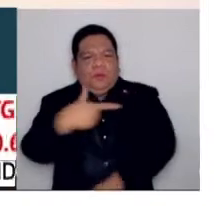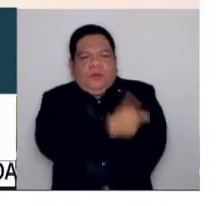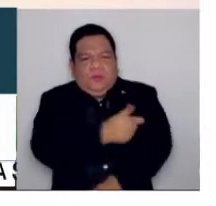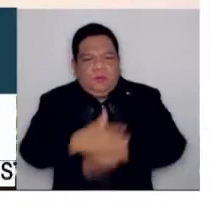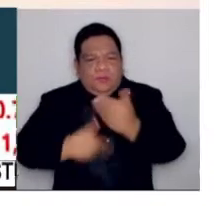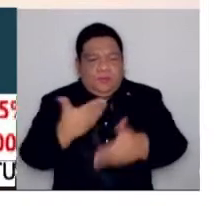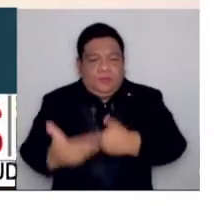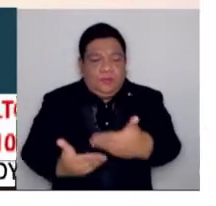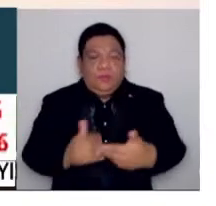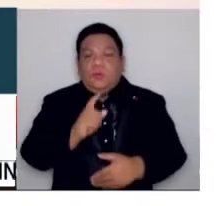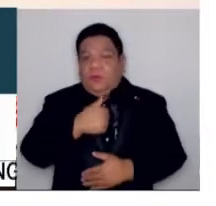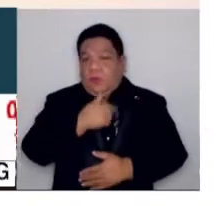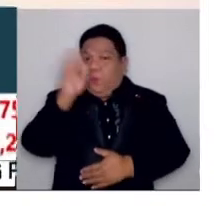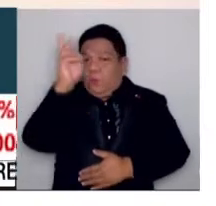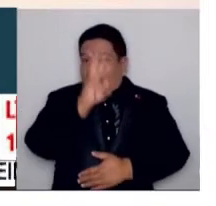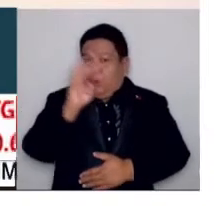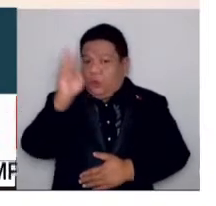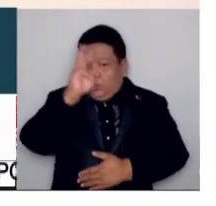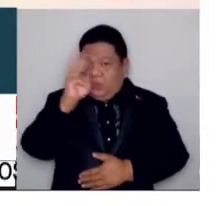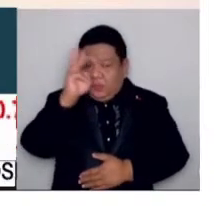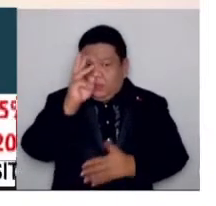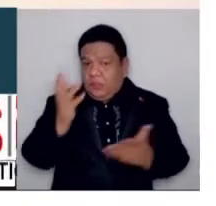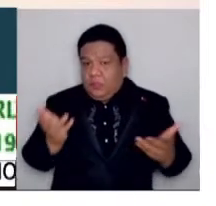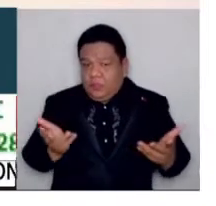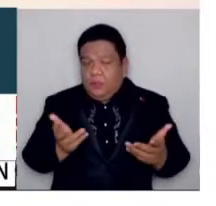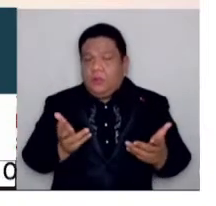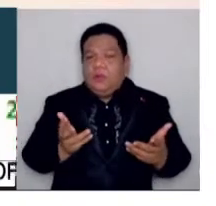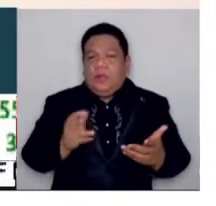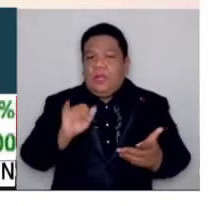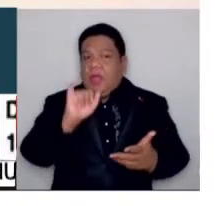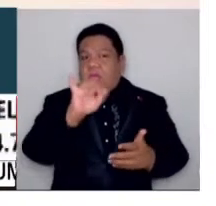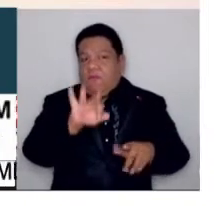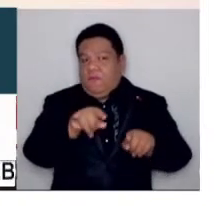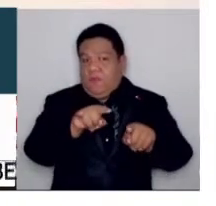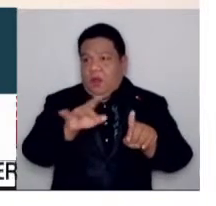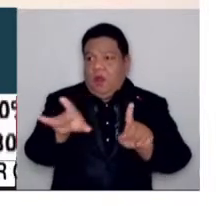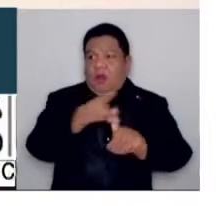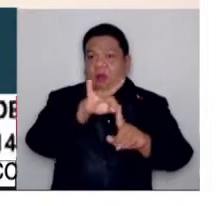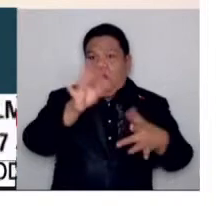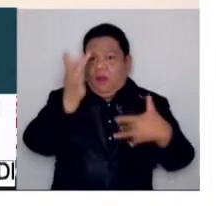my worry is, of course, if they get infected,